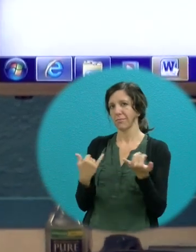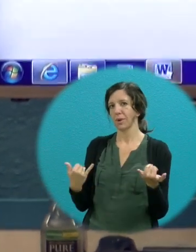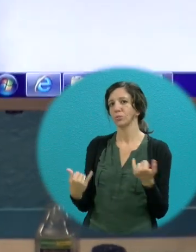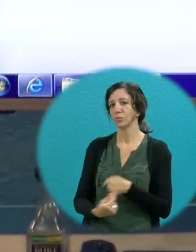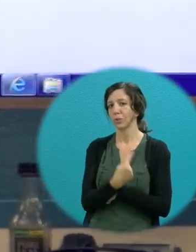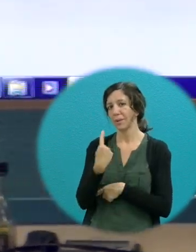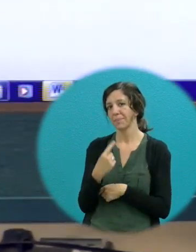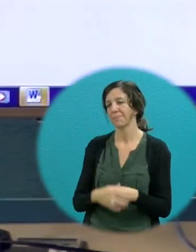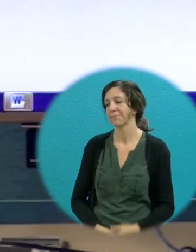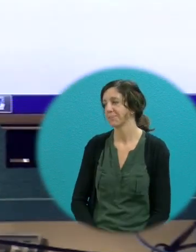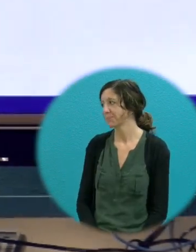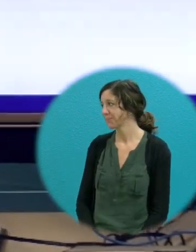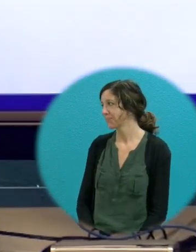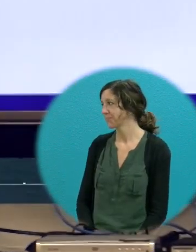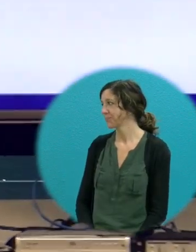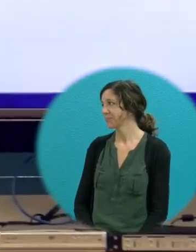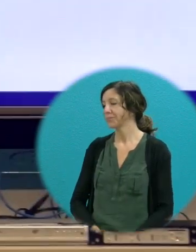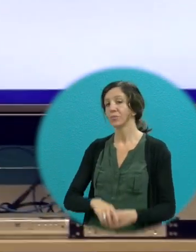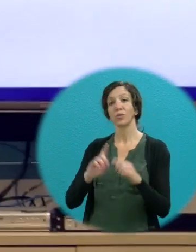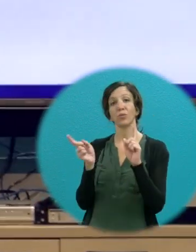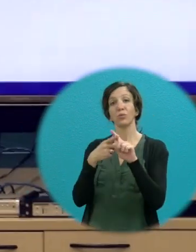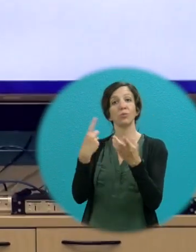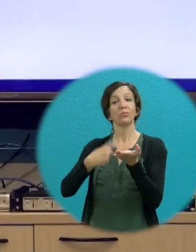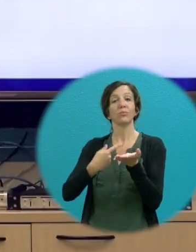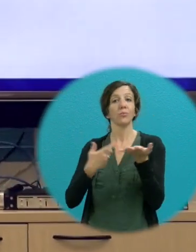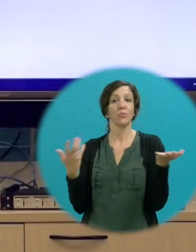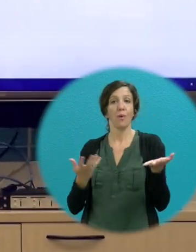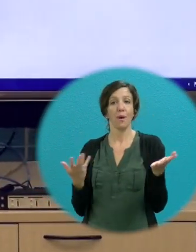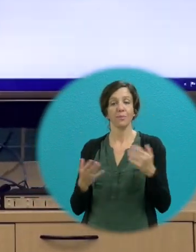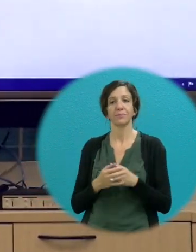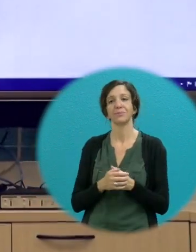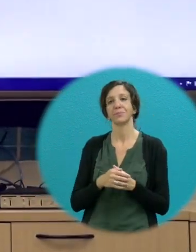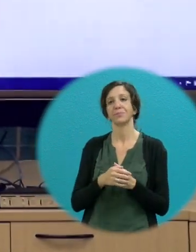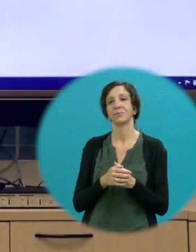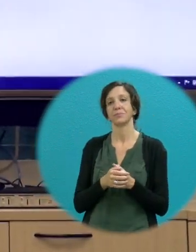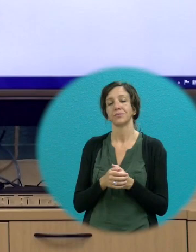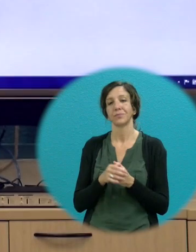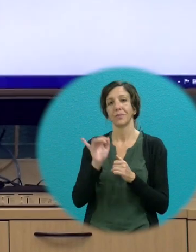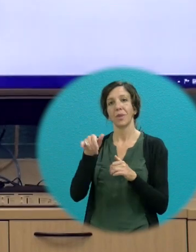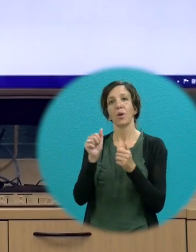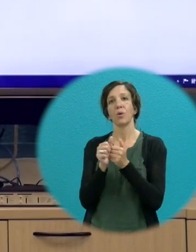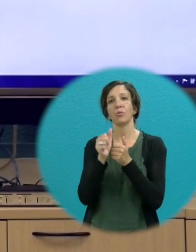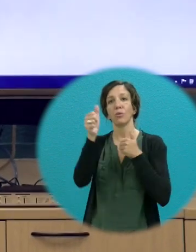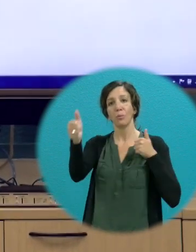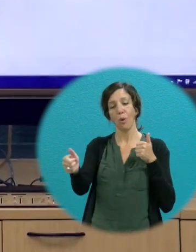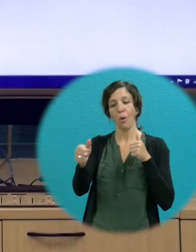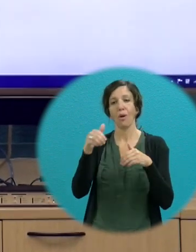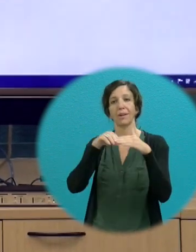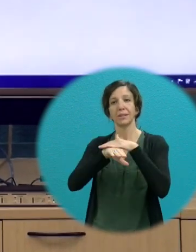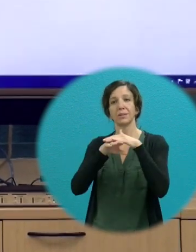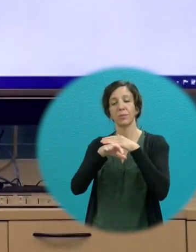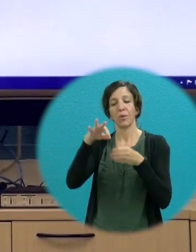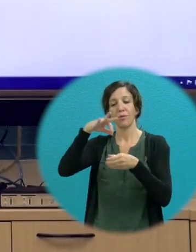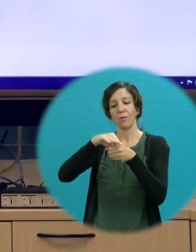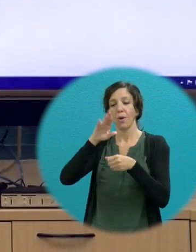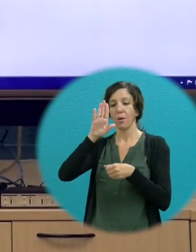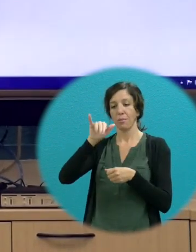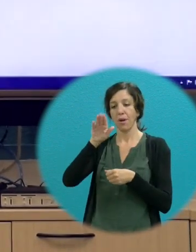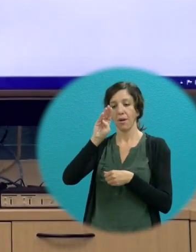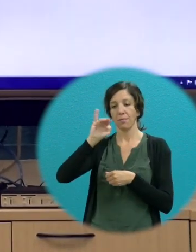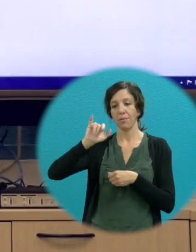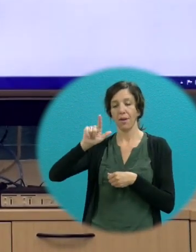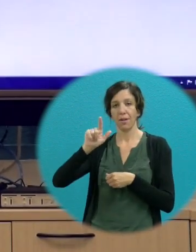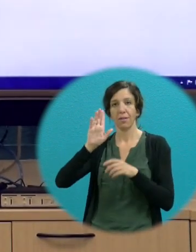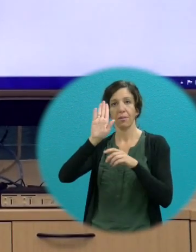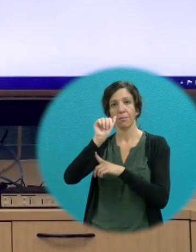Our first thing that we're going to go over is the remote accessible vote by mail ballot. So